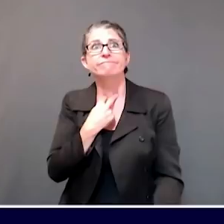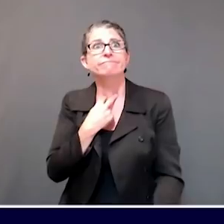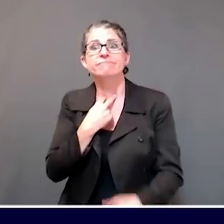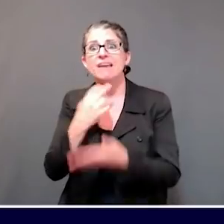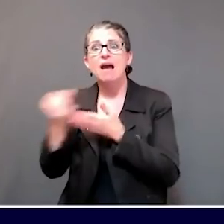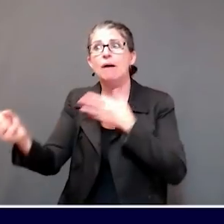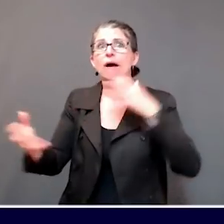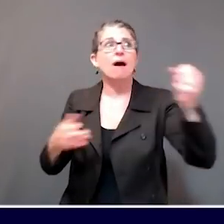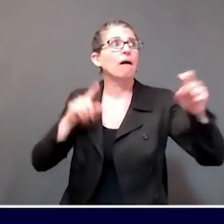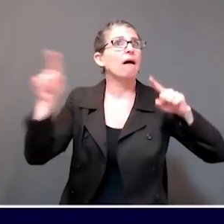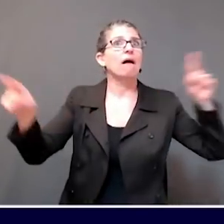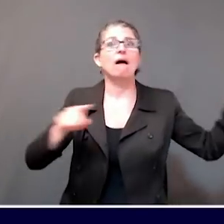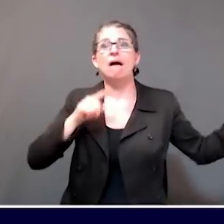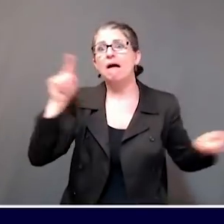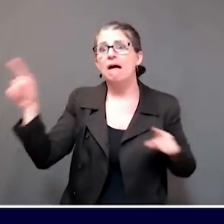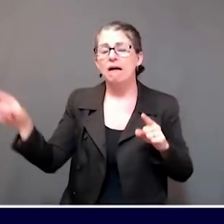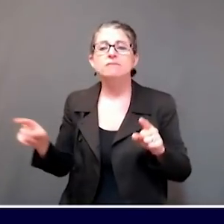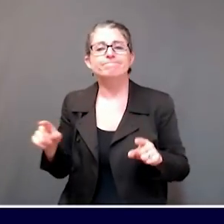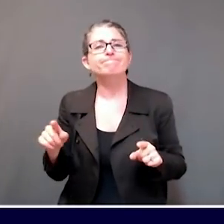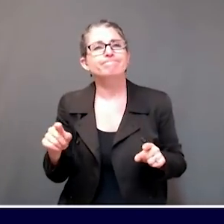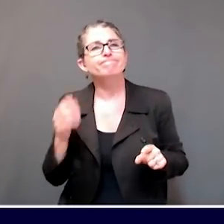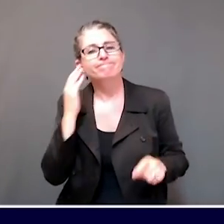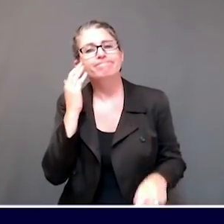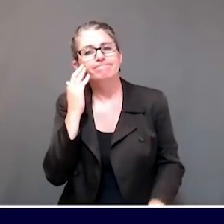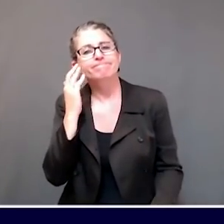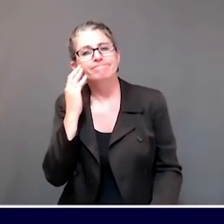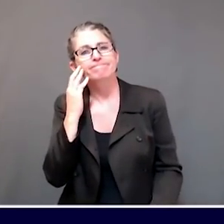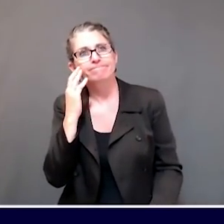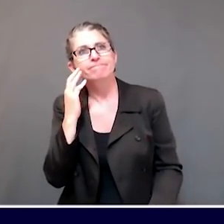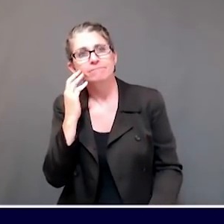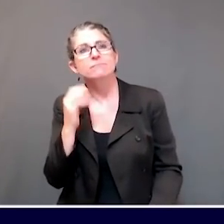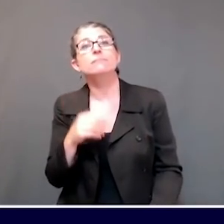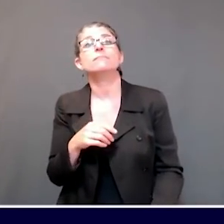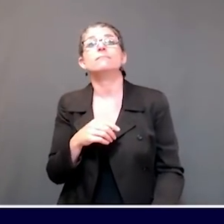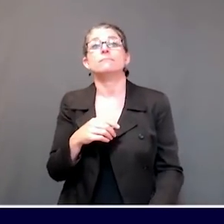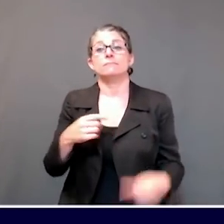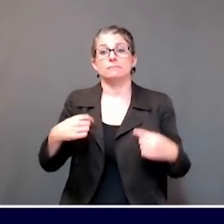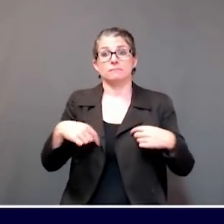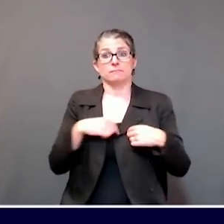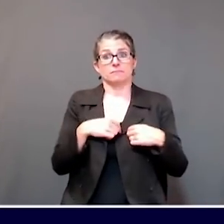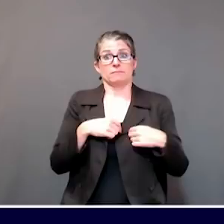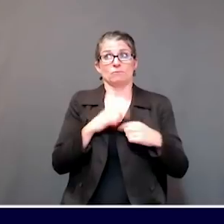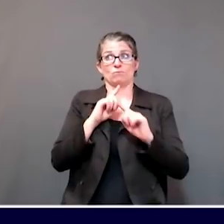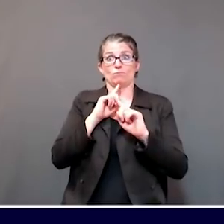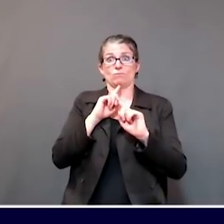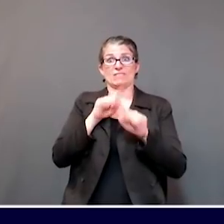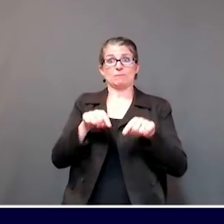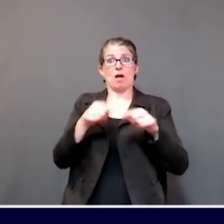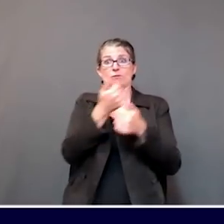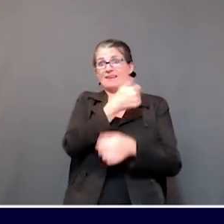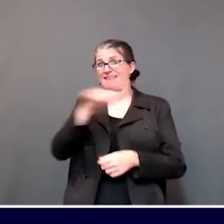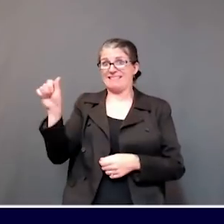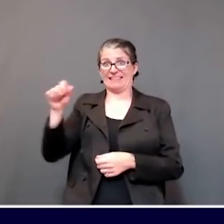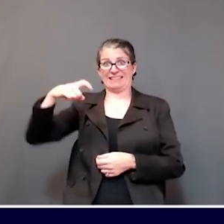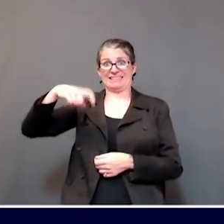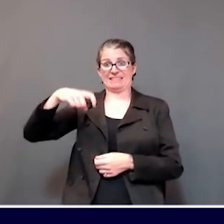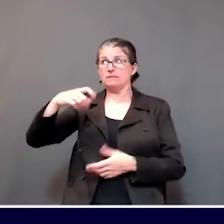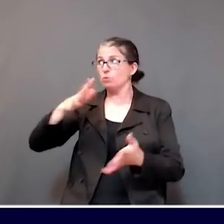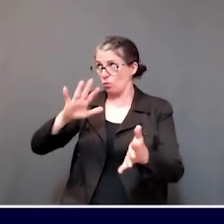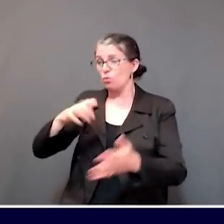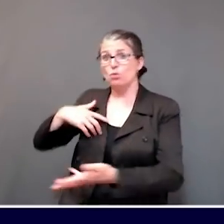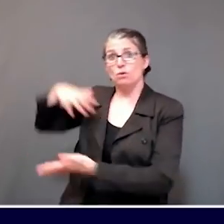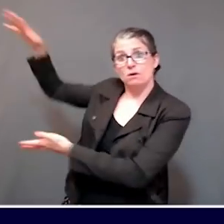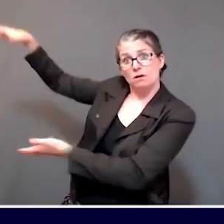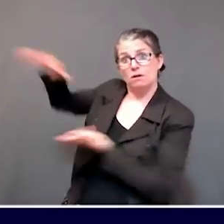Thus far, in our response to COVID-19, we have moved PPE out to a couple of different types